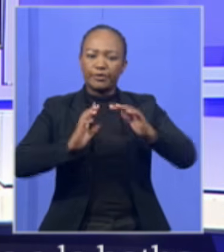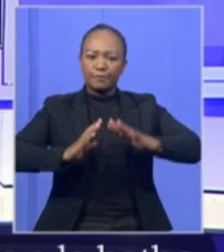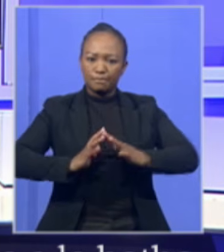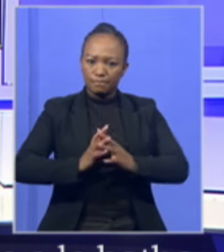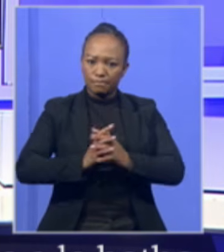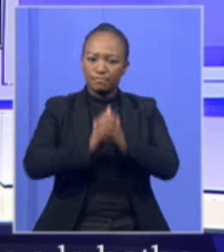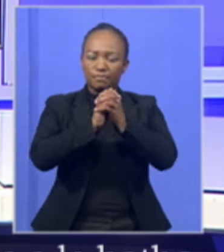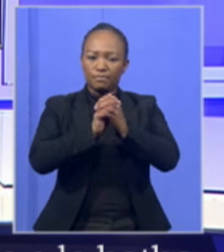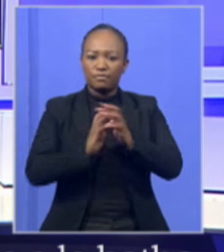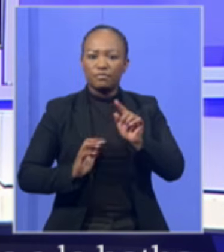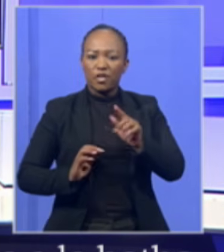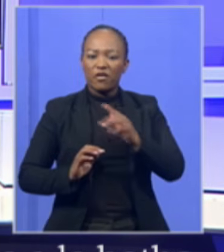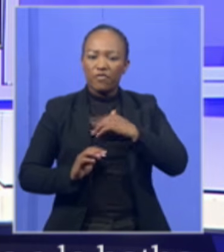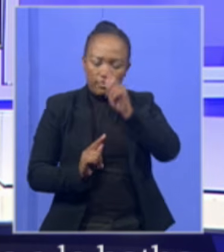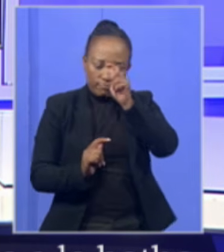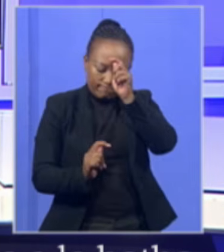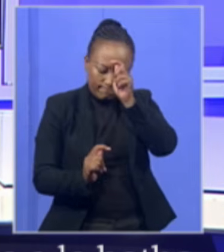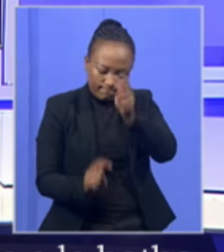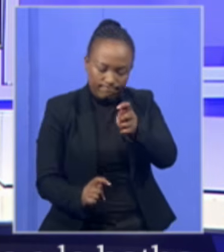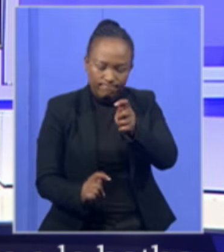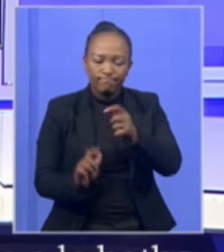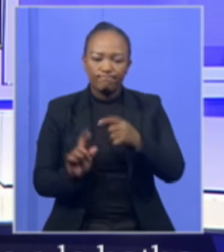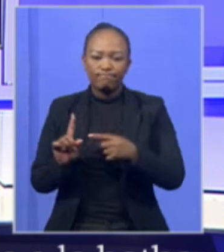kgolo ya go tlotla Mopapa.